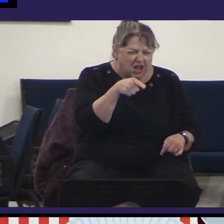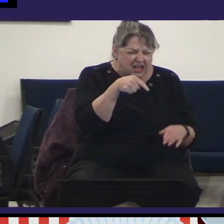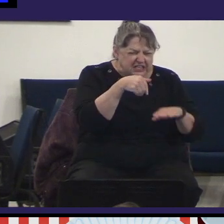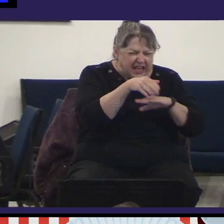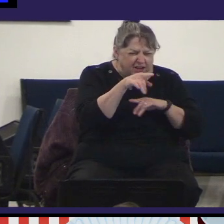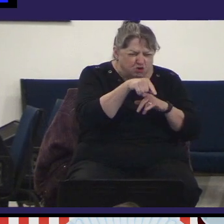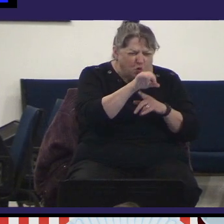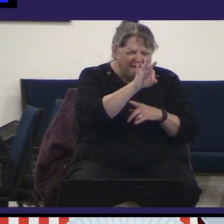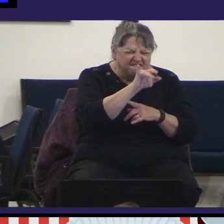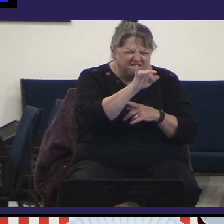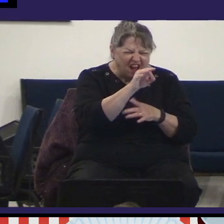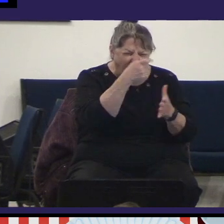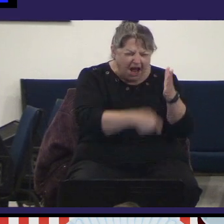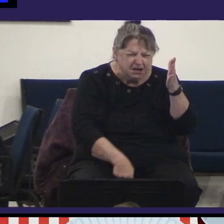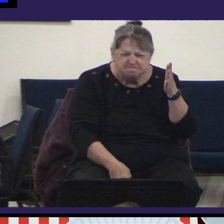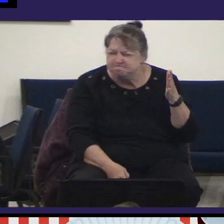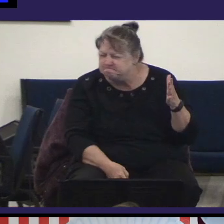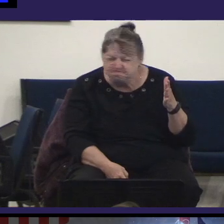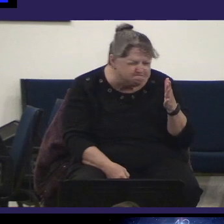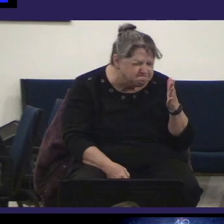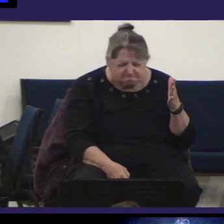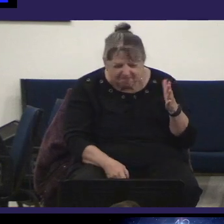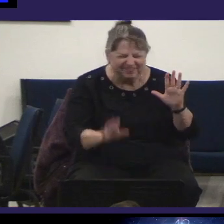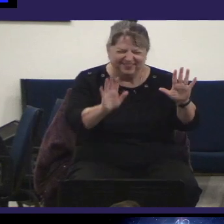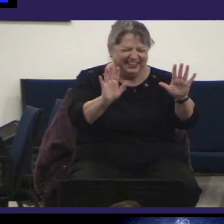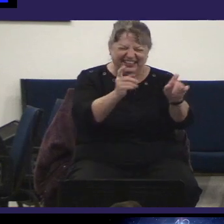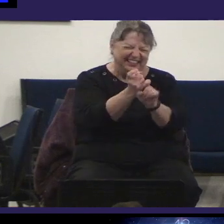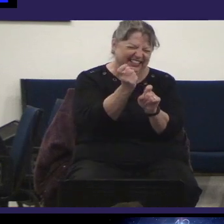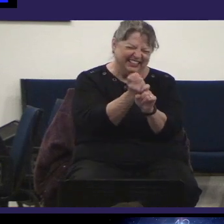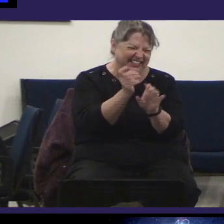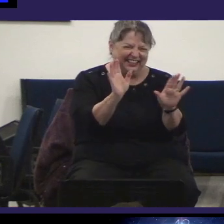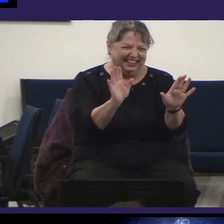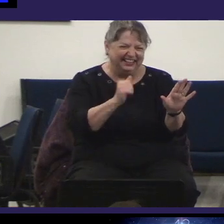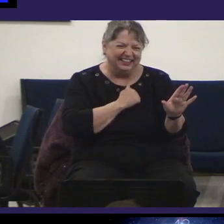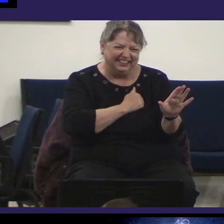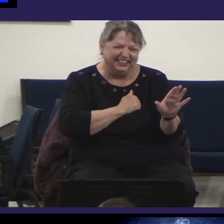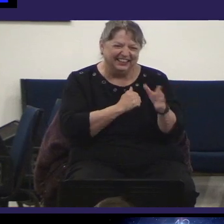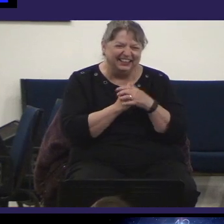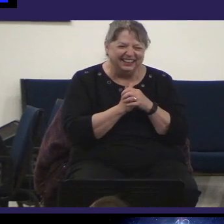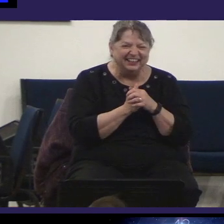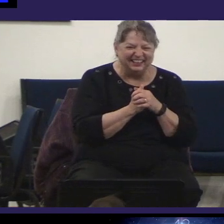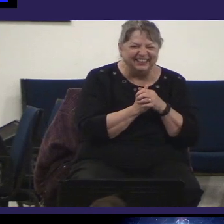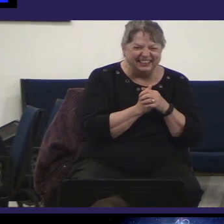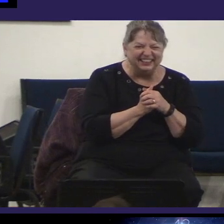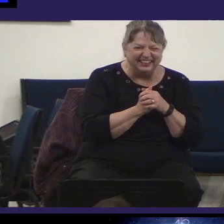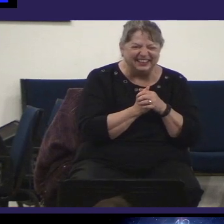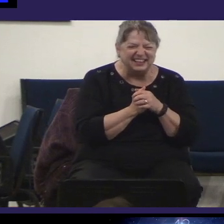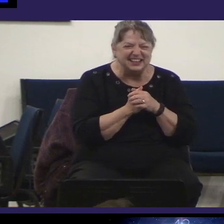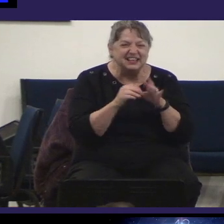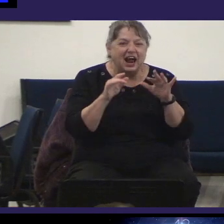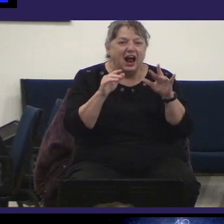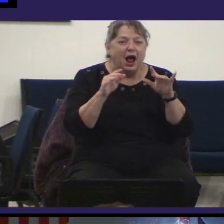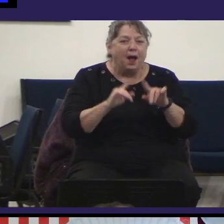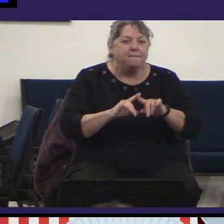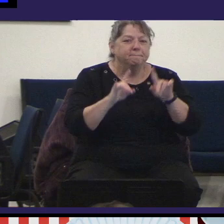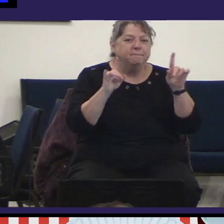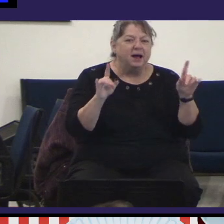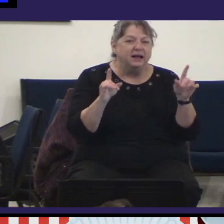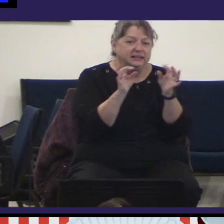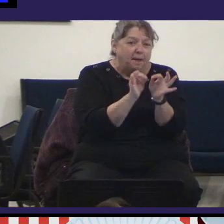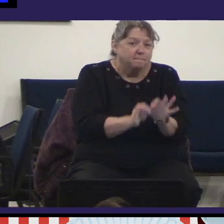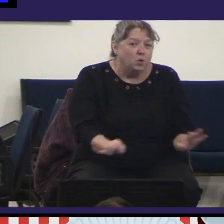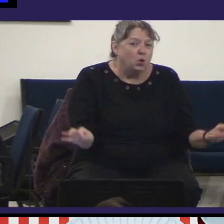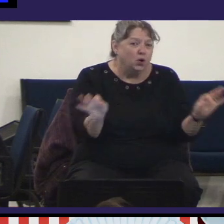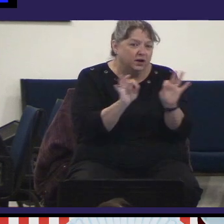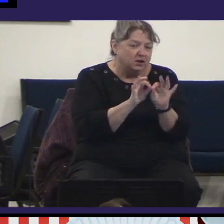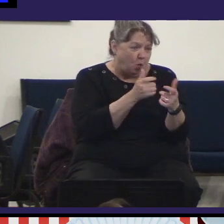want to keep that in our prayers. We want to keep that in our hearts. It's a very important thing for us to become a